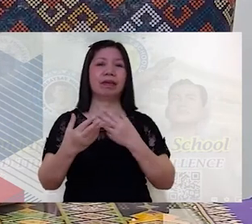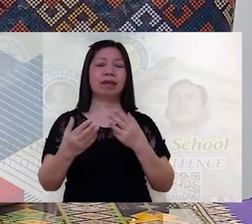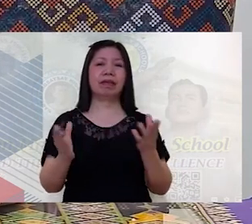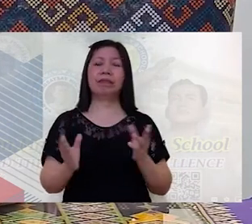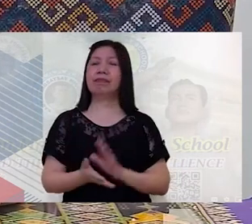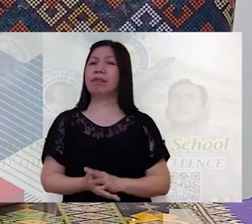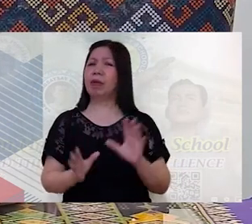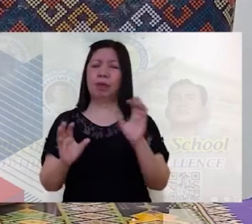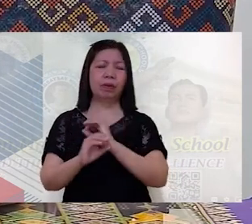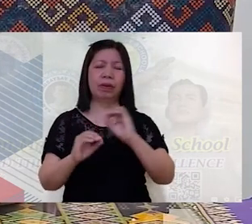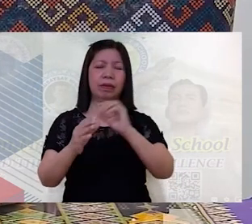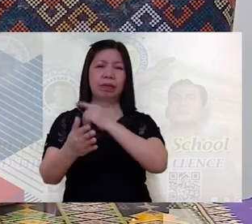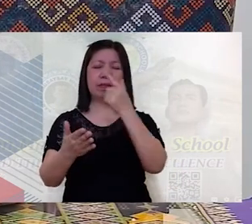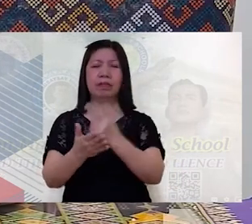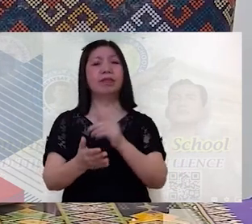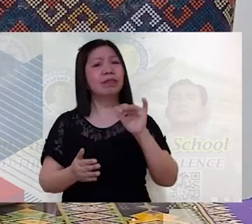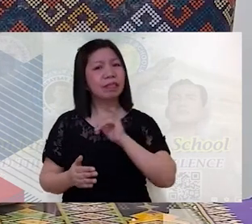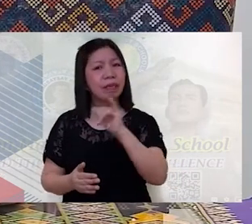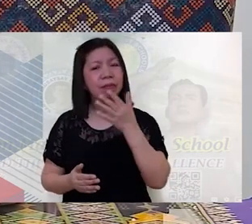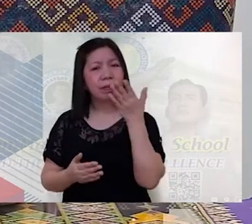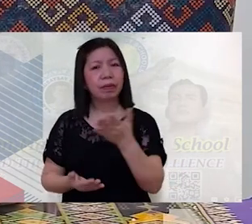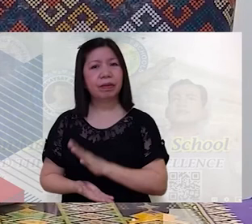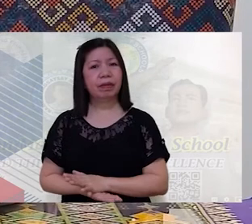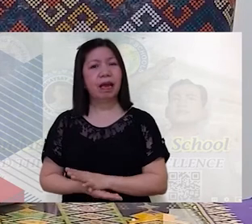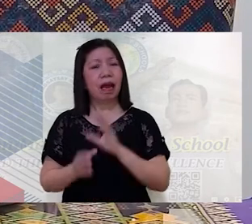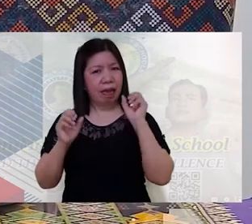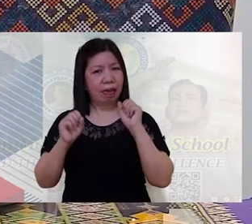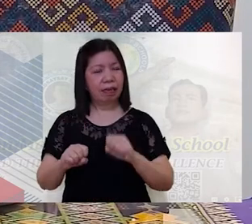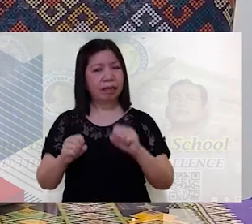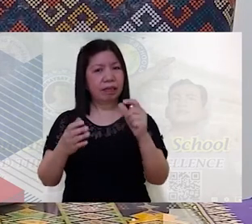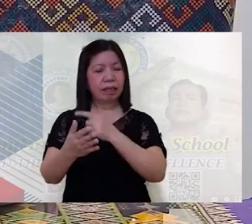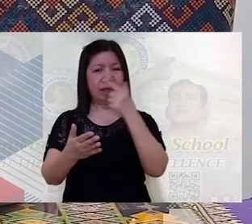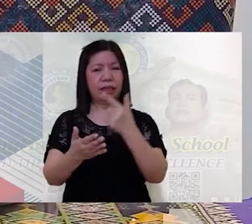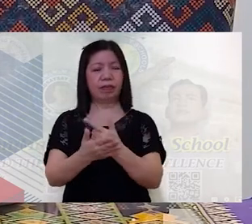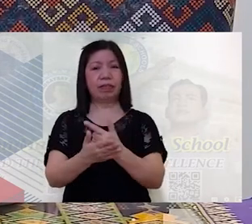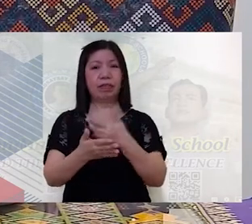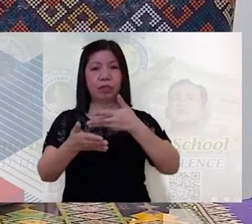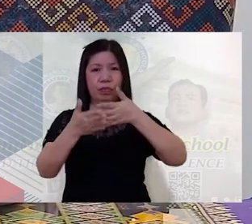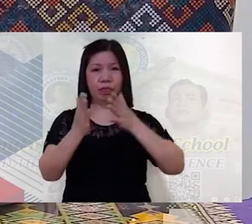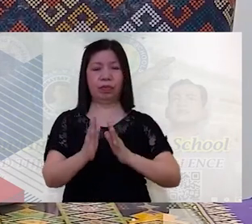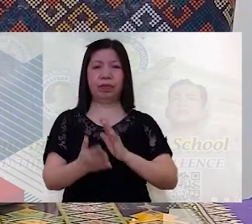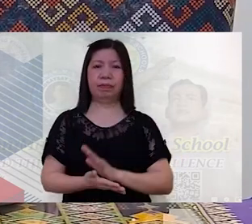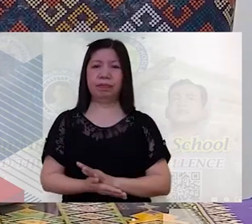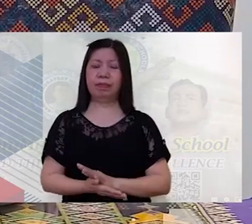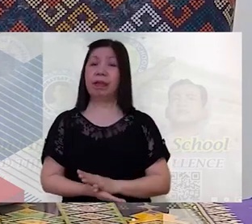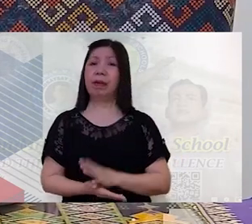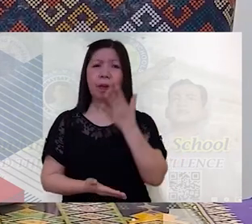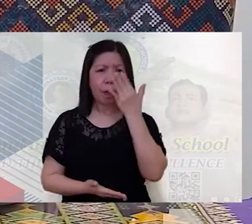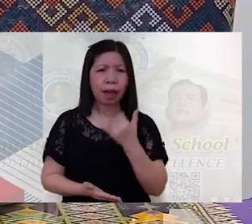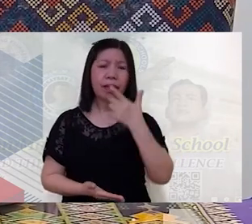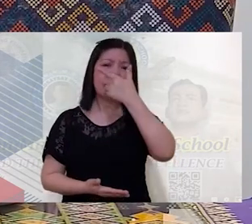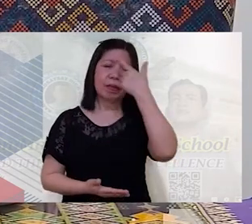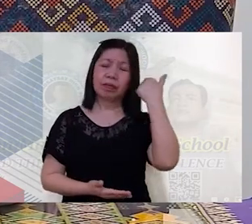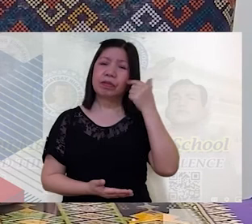has been no other graduate like you as a graduating student, because